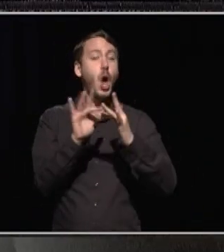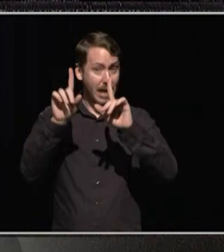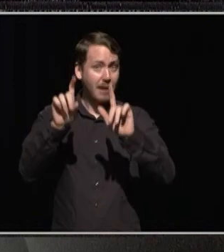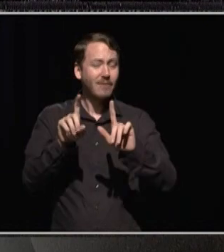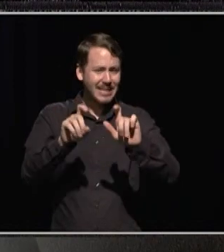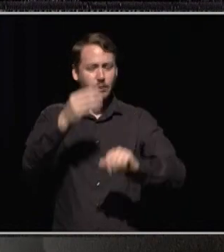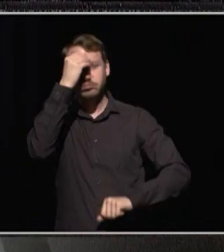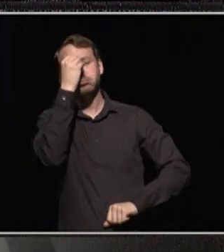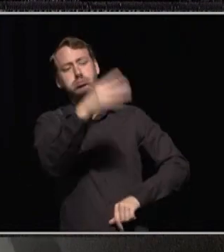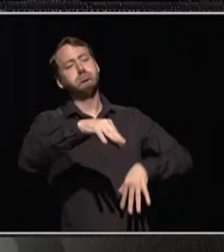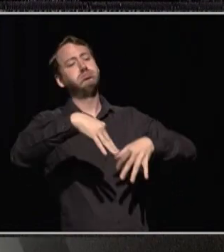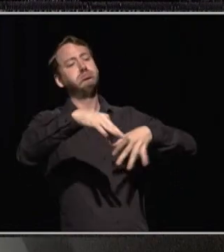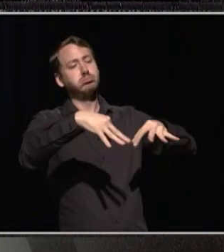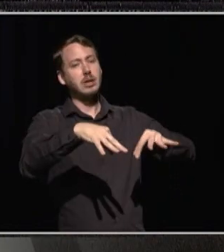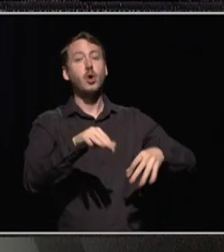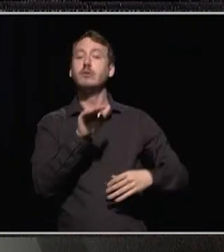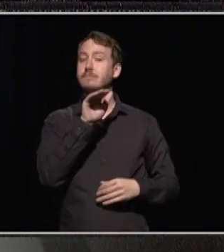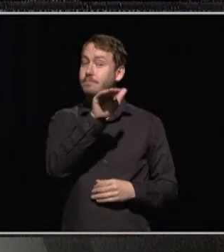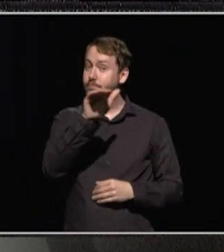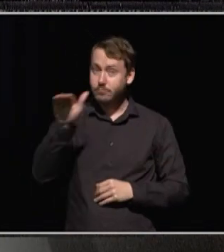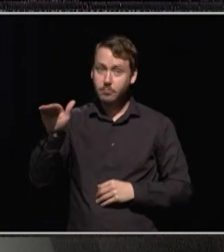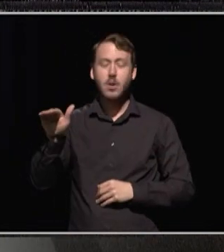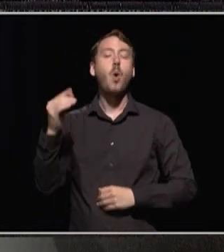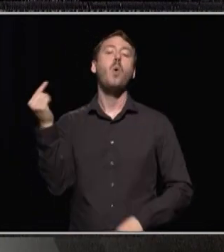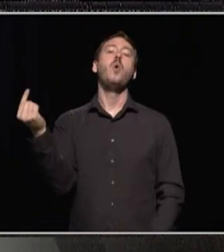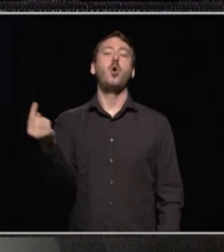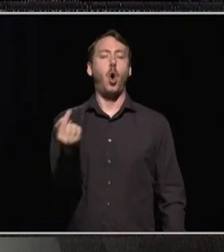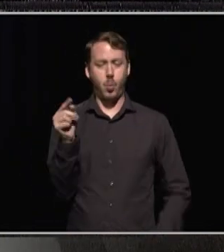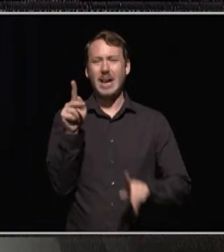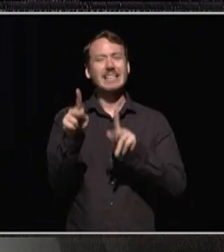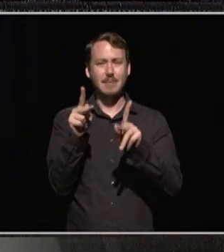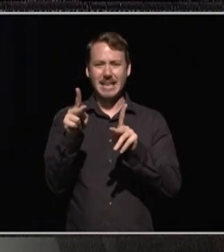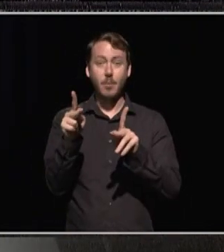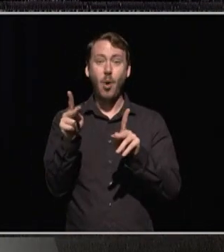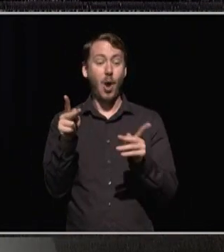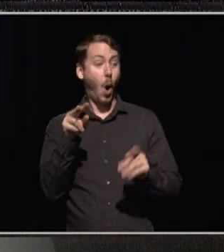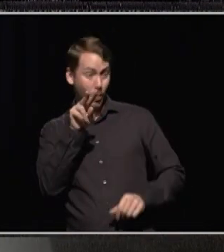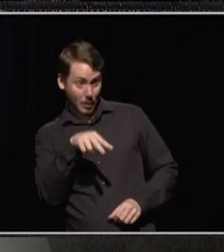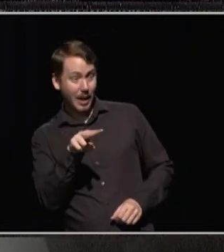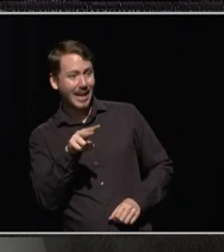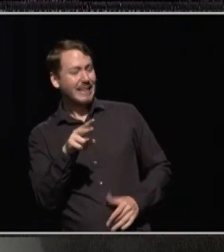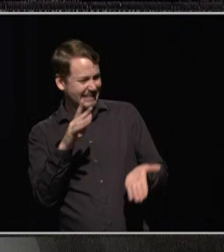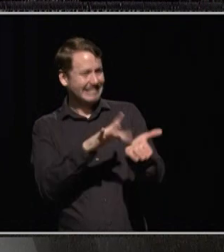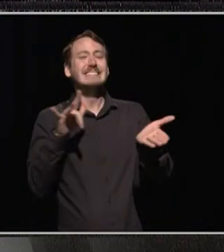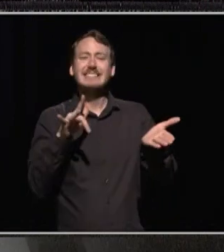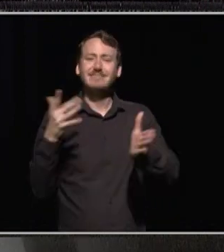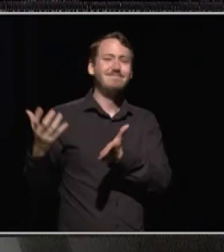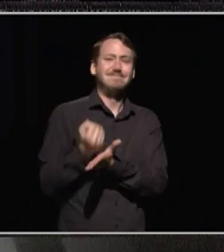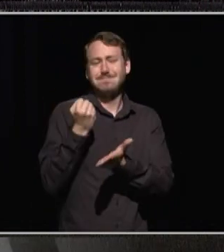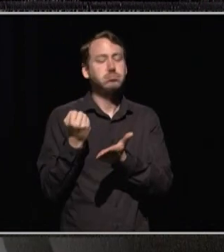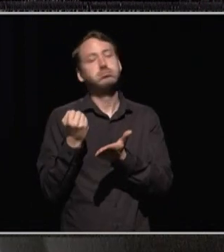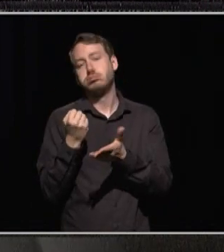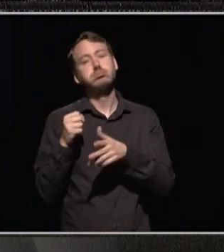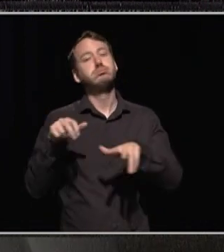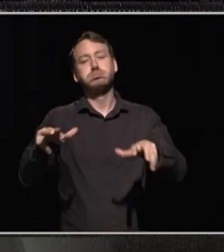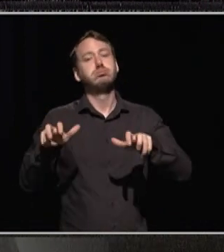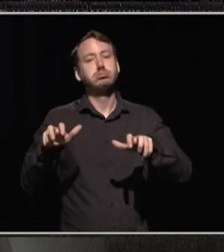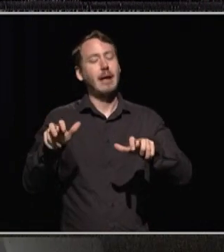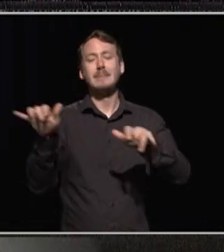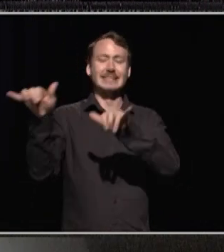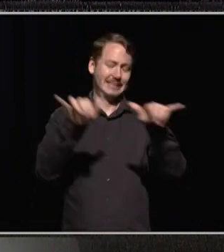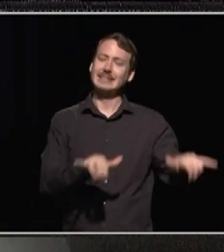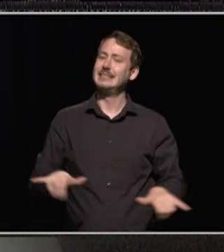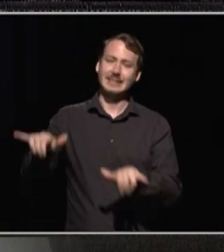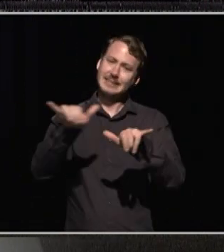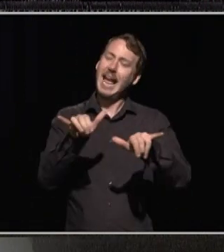be aware that as always, there are people who will take advantage of a crisis, and that's no different during COVID-19. Want you to have